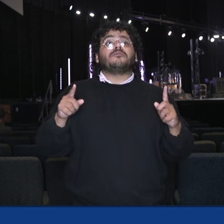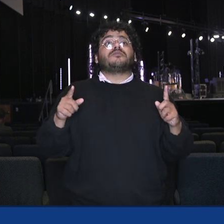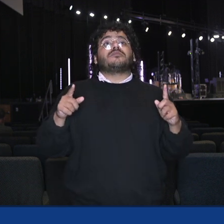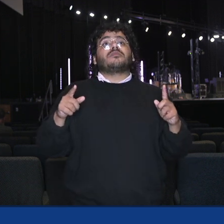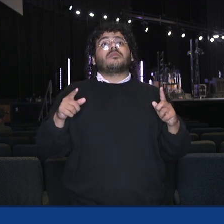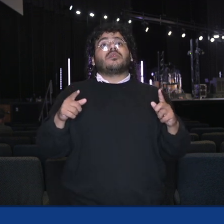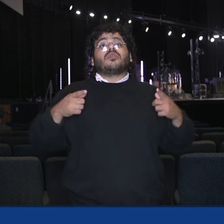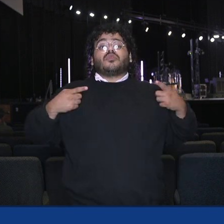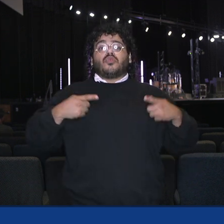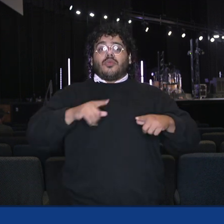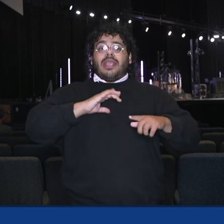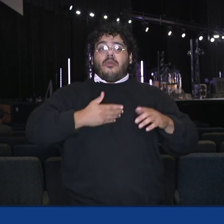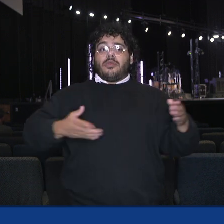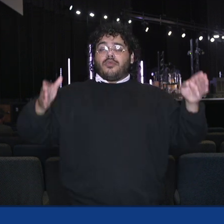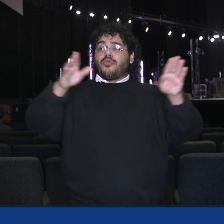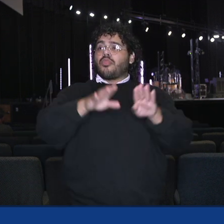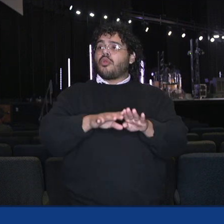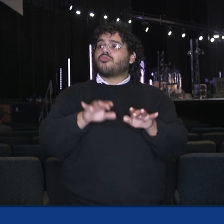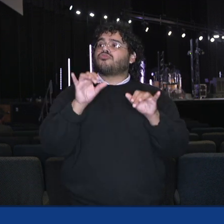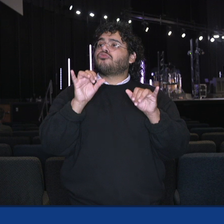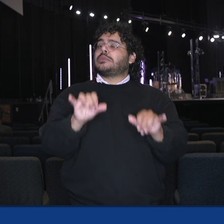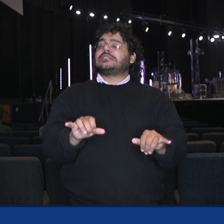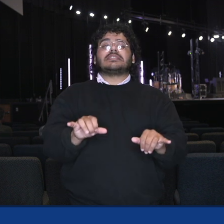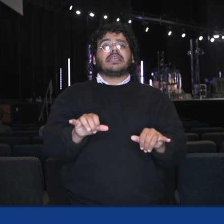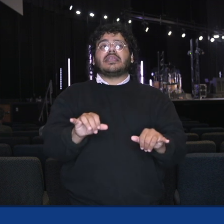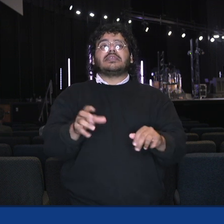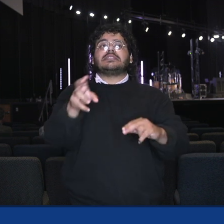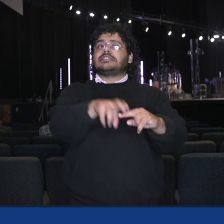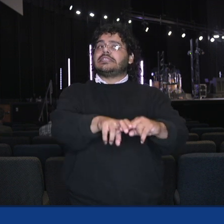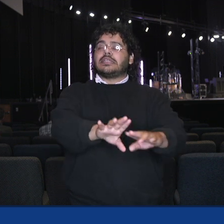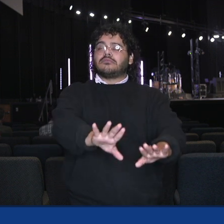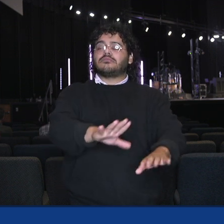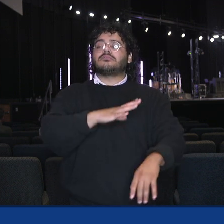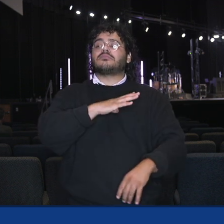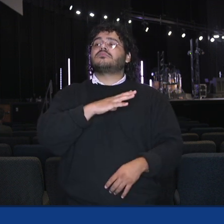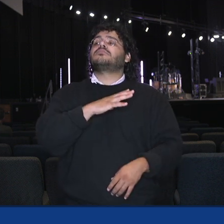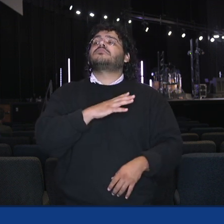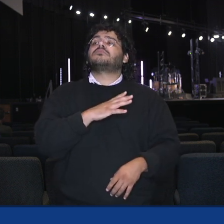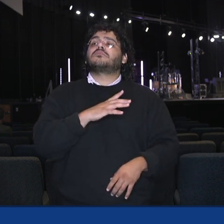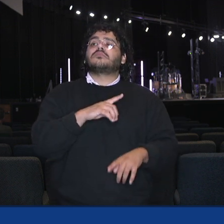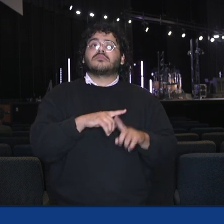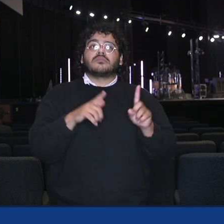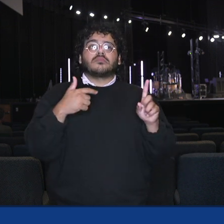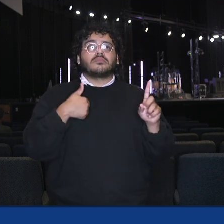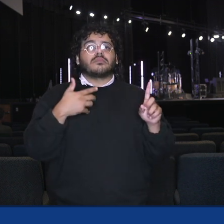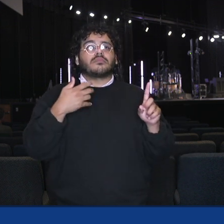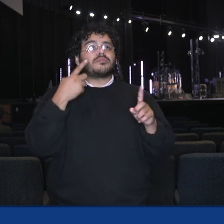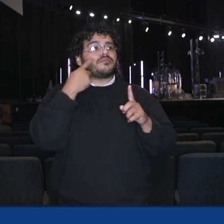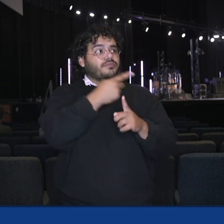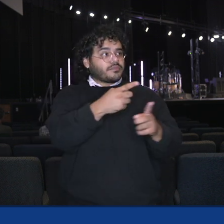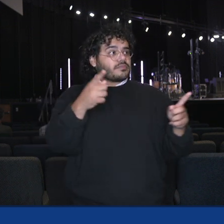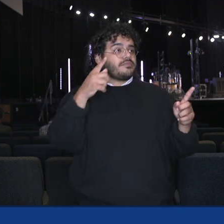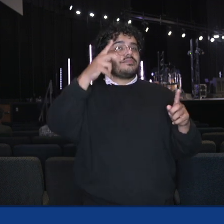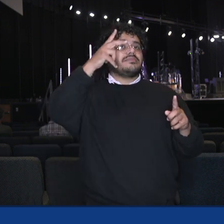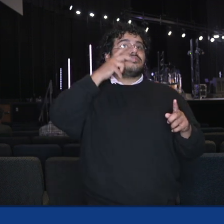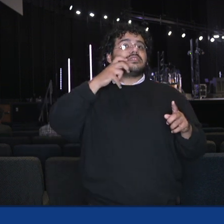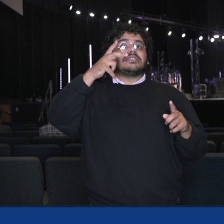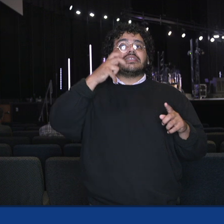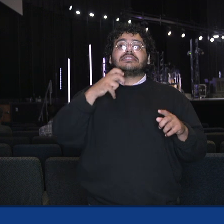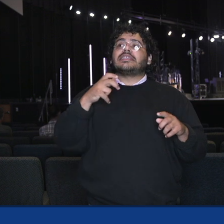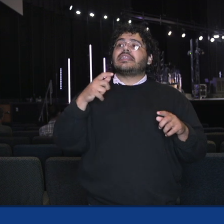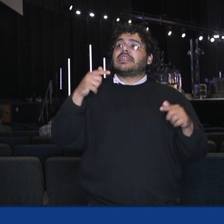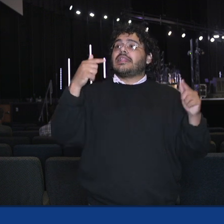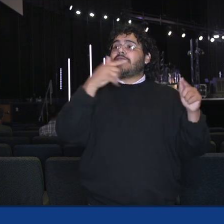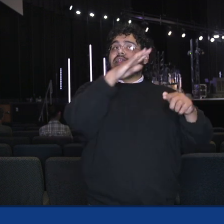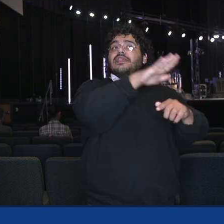to stay seated. If you're at home, you can just dial in. And I want you to listen as this song is sung over